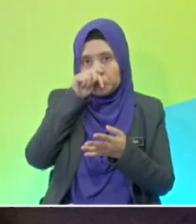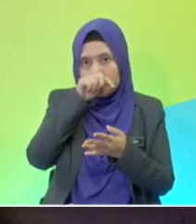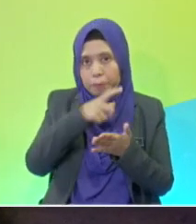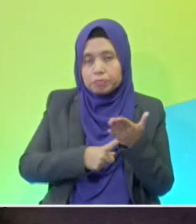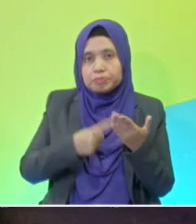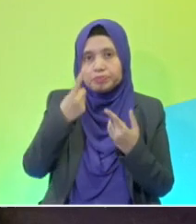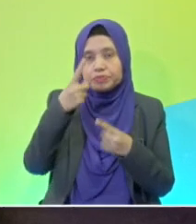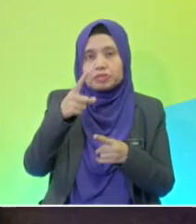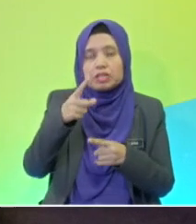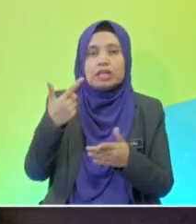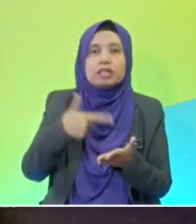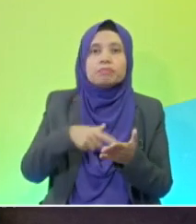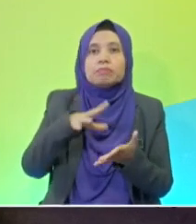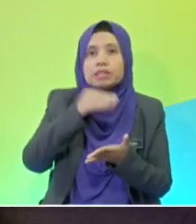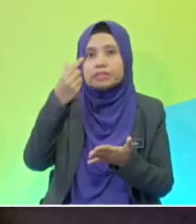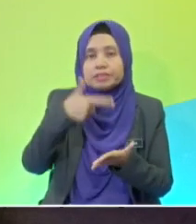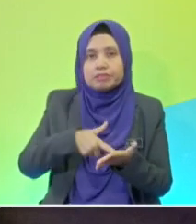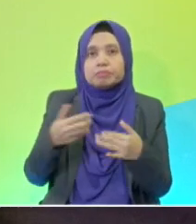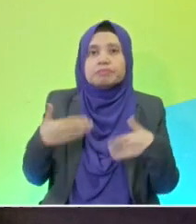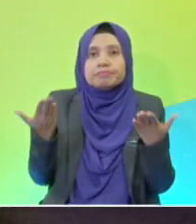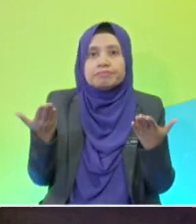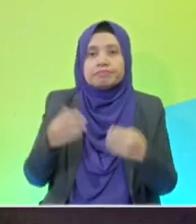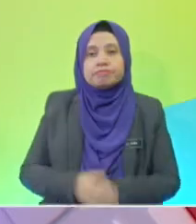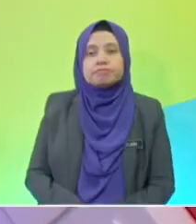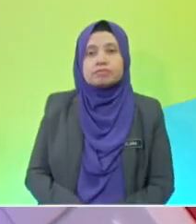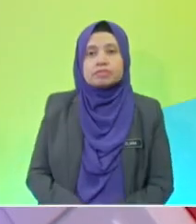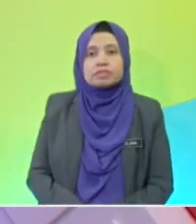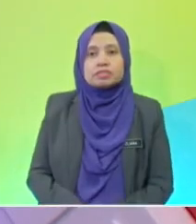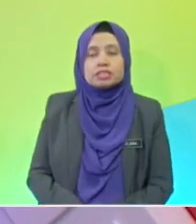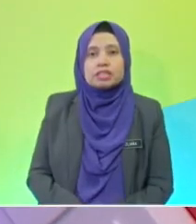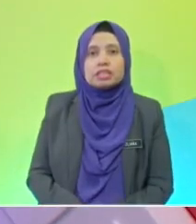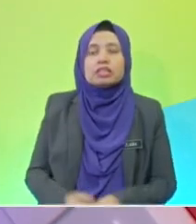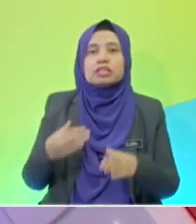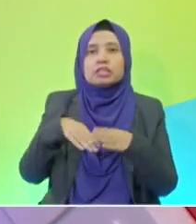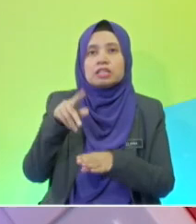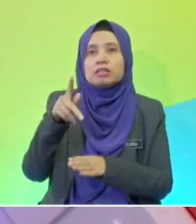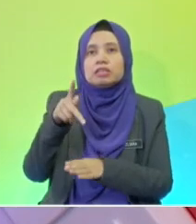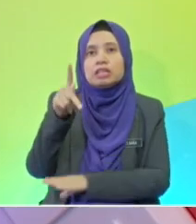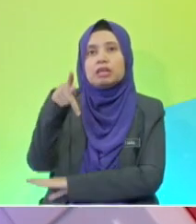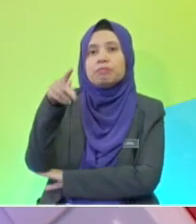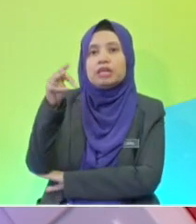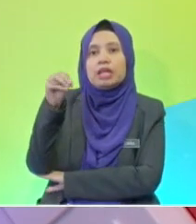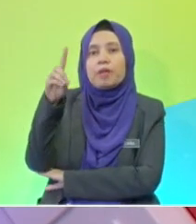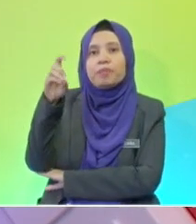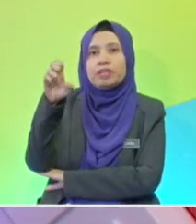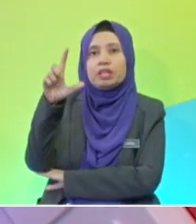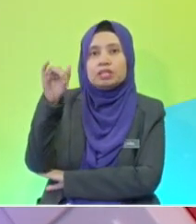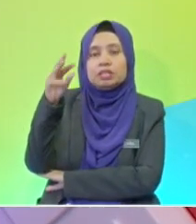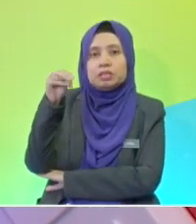this lesson as well, where can they find the material, teacher? Okay, they can find the material from Delima